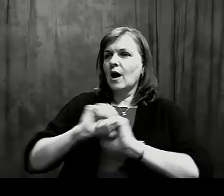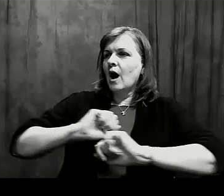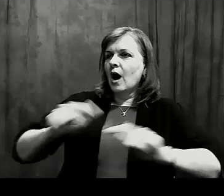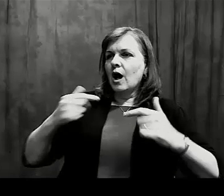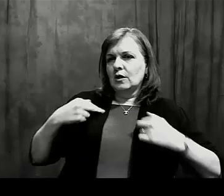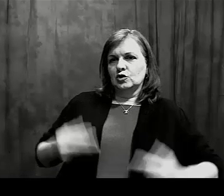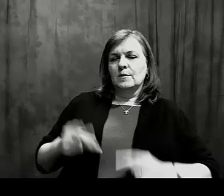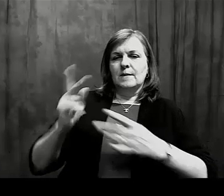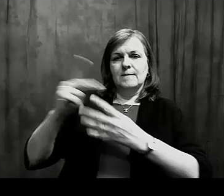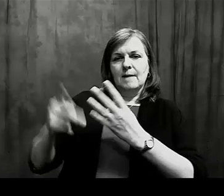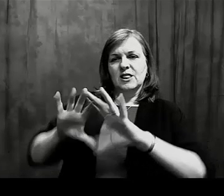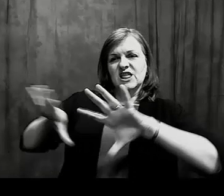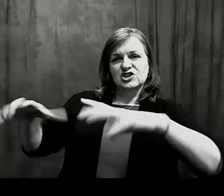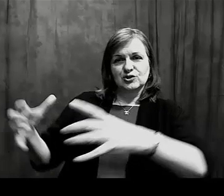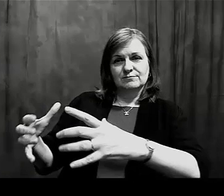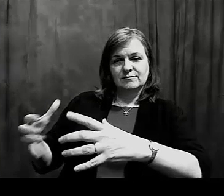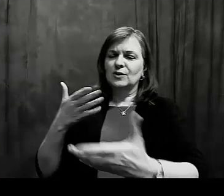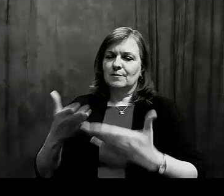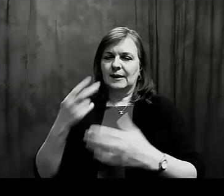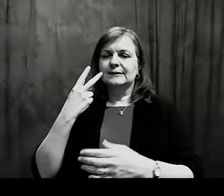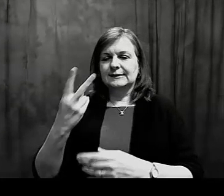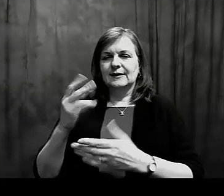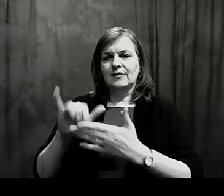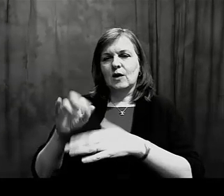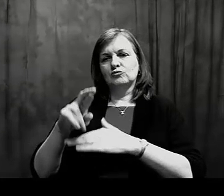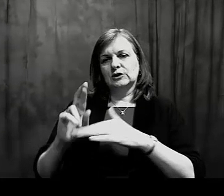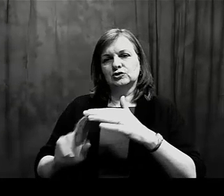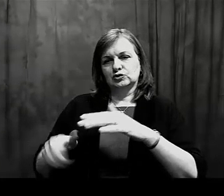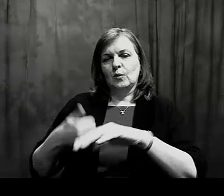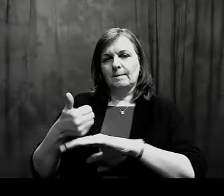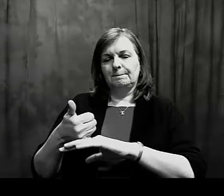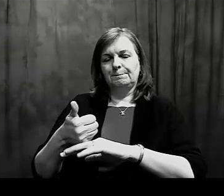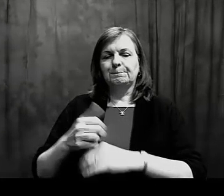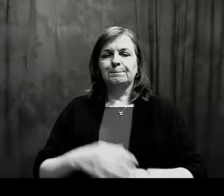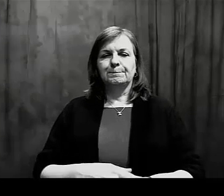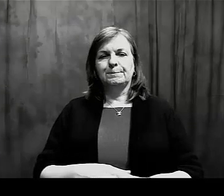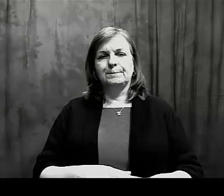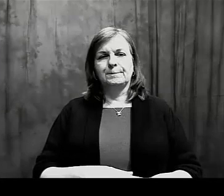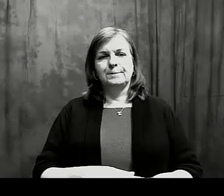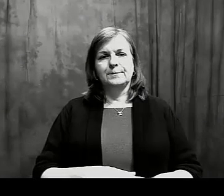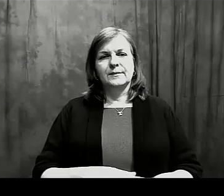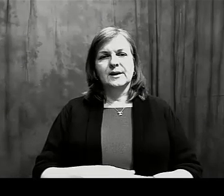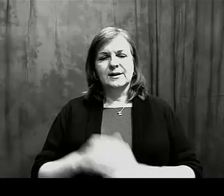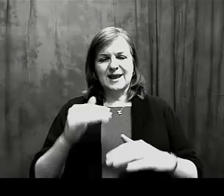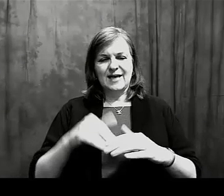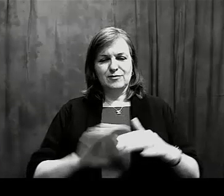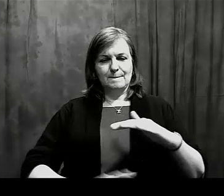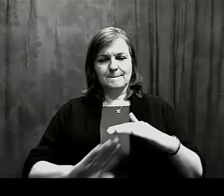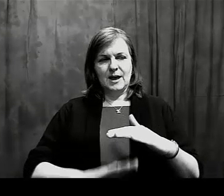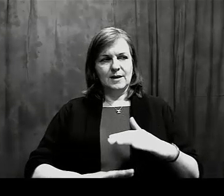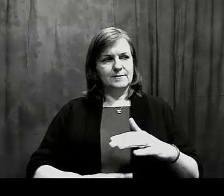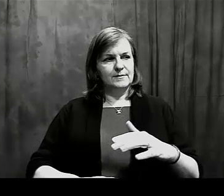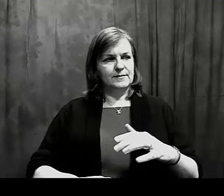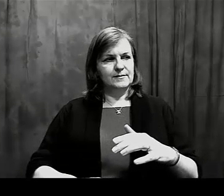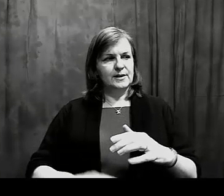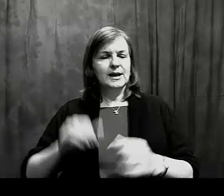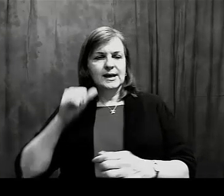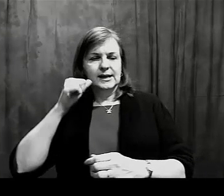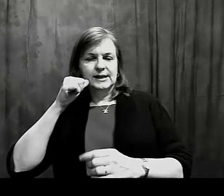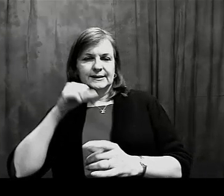looked at this across the entire human population, you just might. So then when we finally get down to our sisters here at the